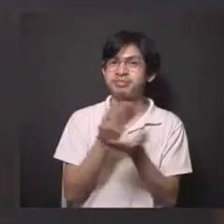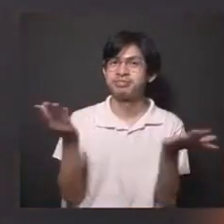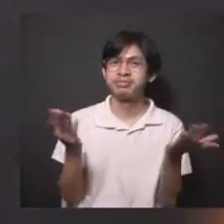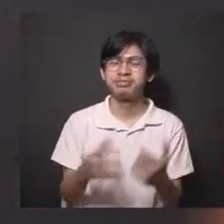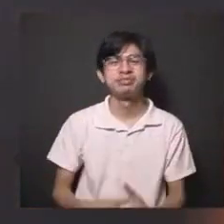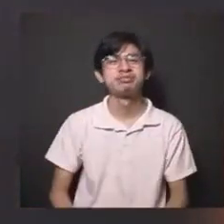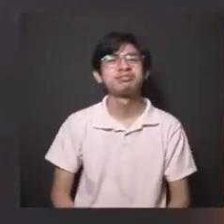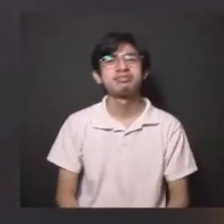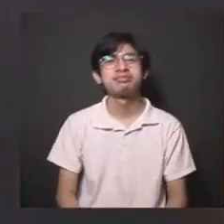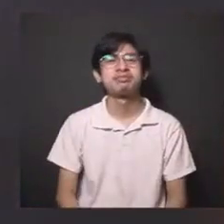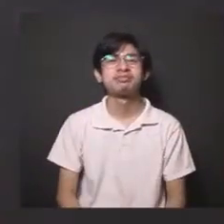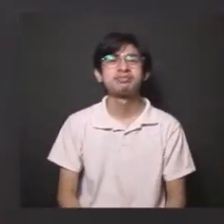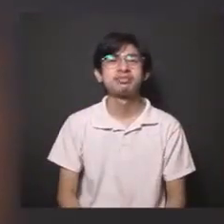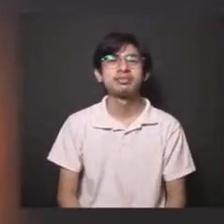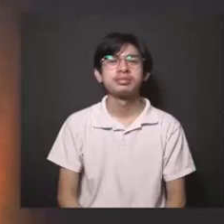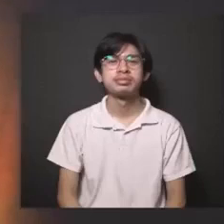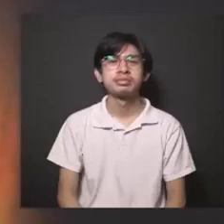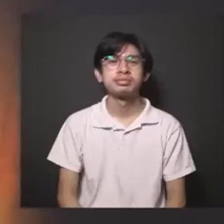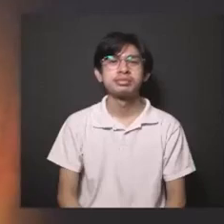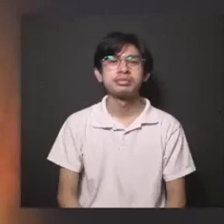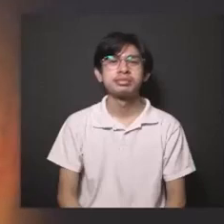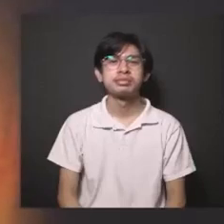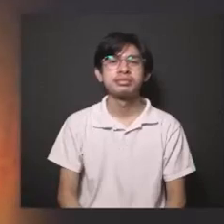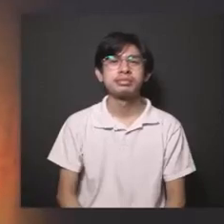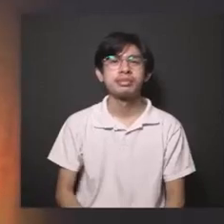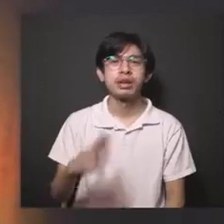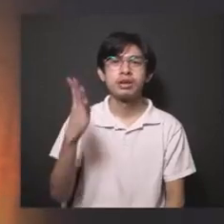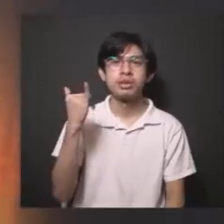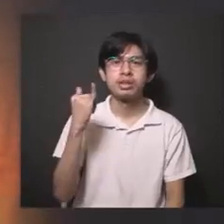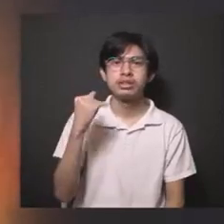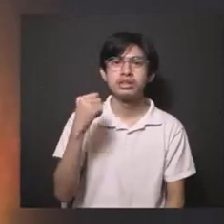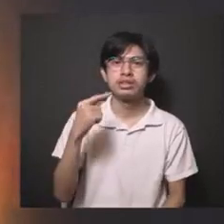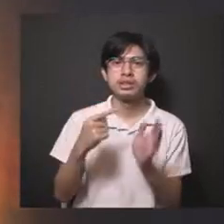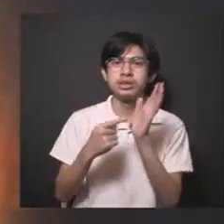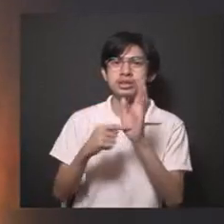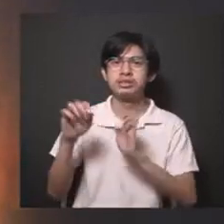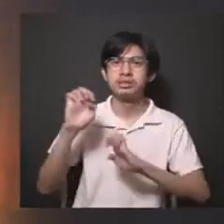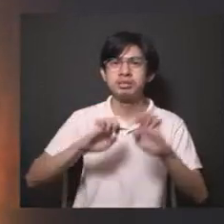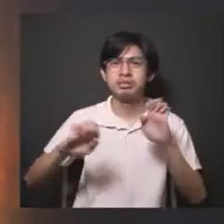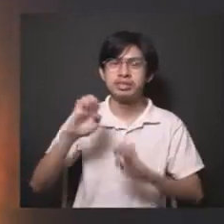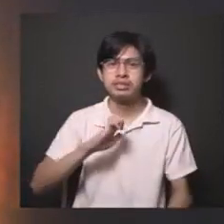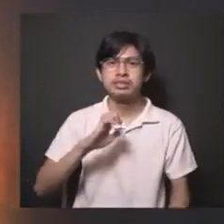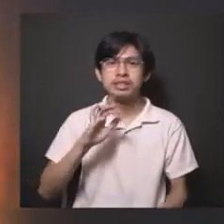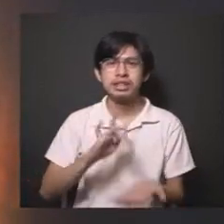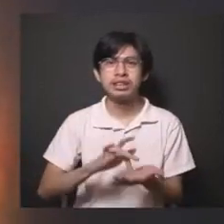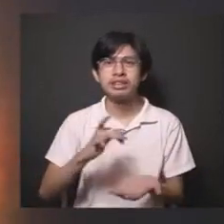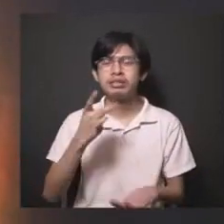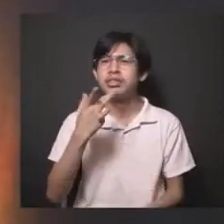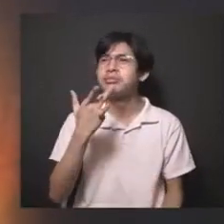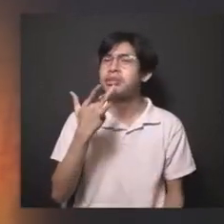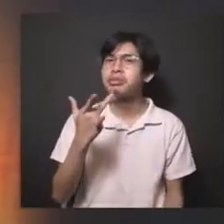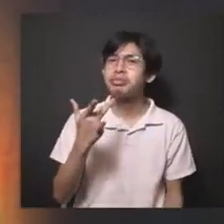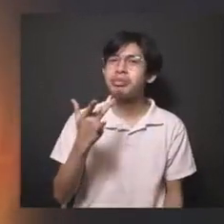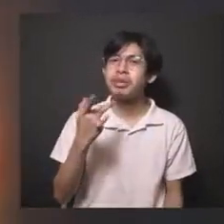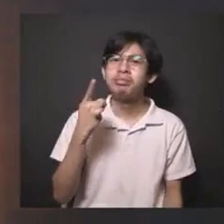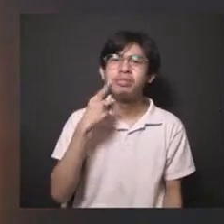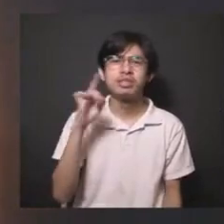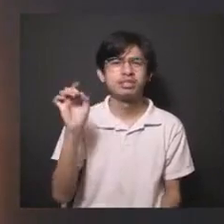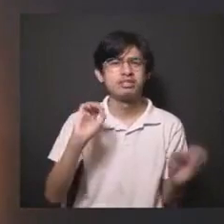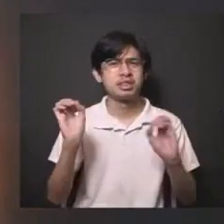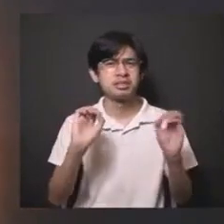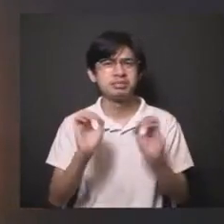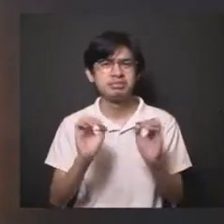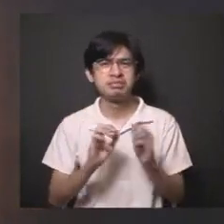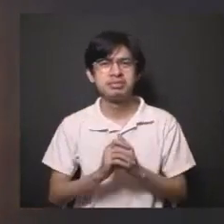What is the point of that illustration? Tanong niyo ko, ano? Wala. Actually, I just wanted to have